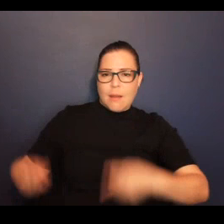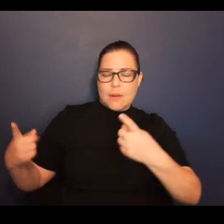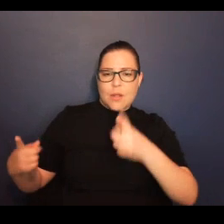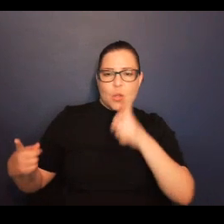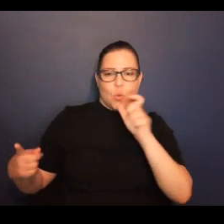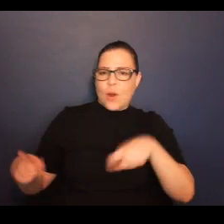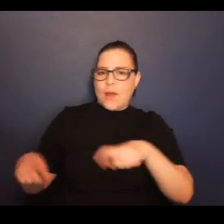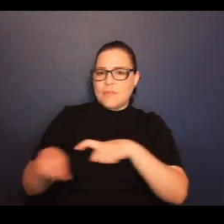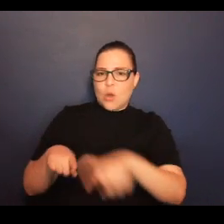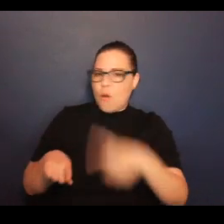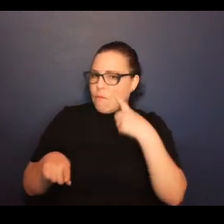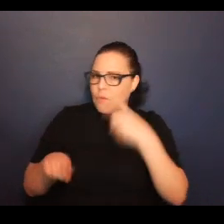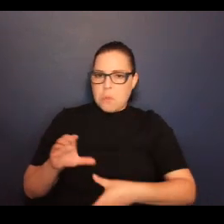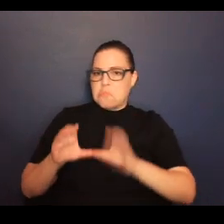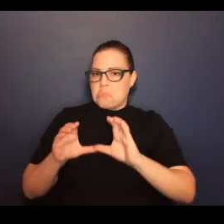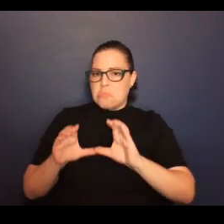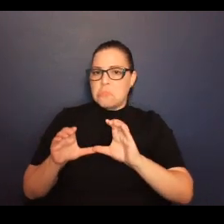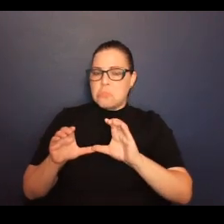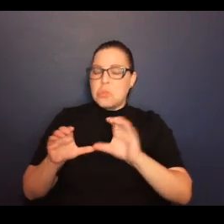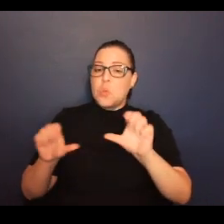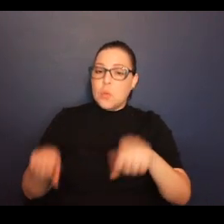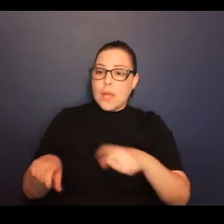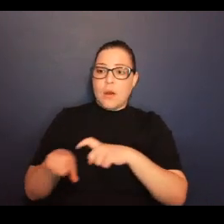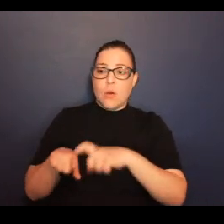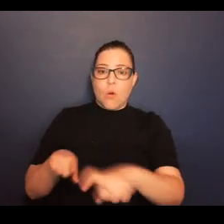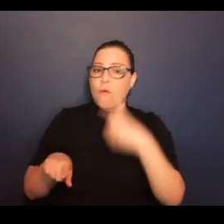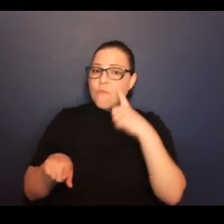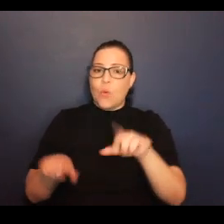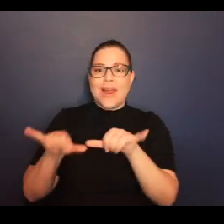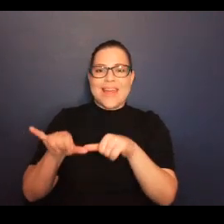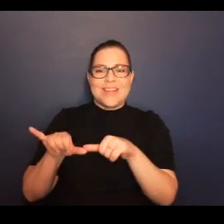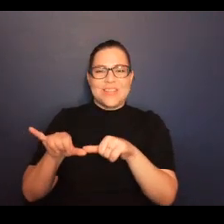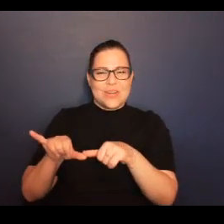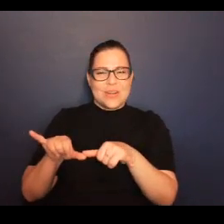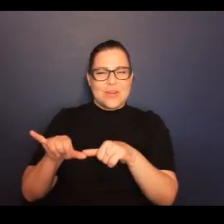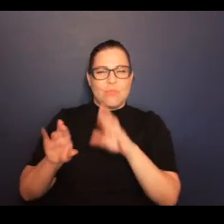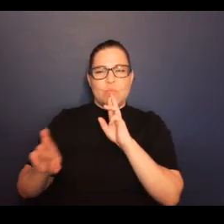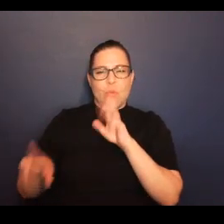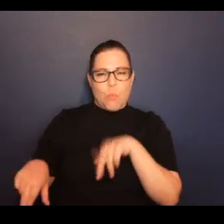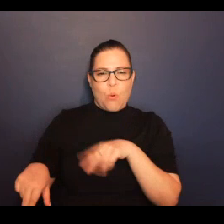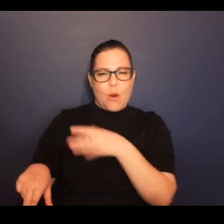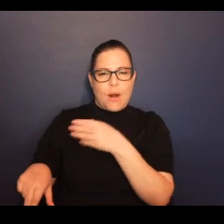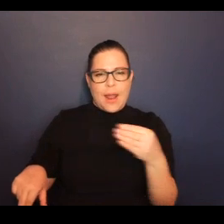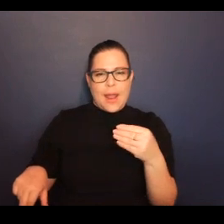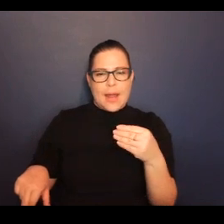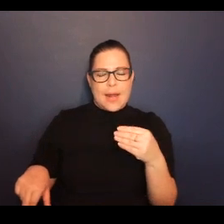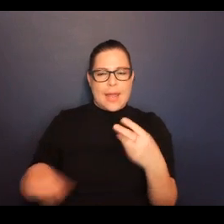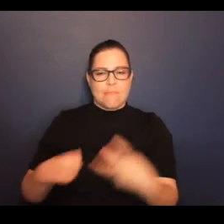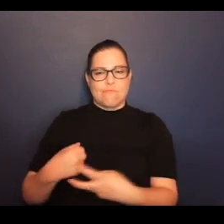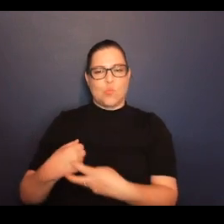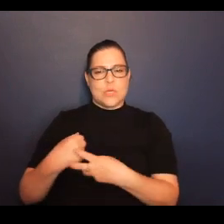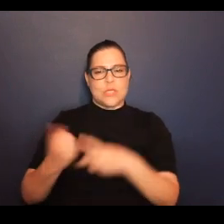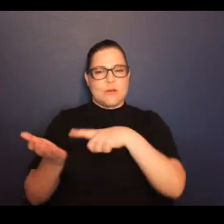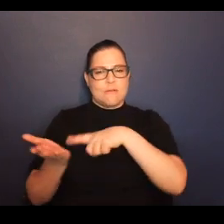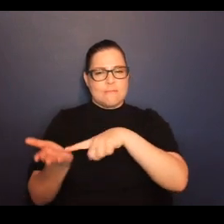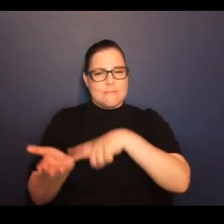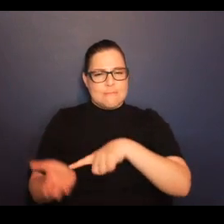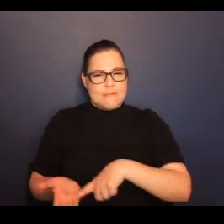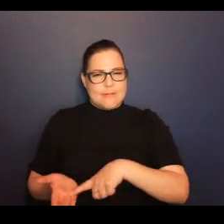call for a recertification. You could call for an engineering report and a reserve study, which gives you the history of the